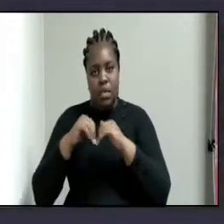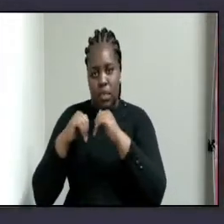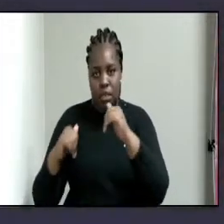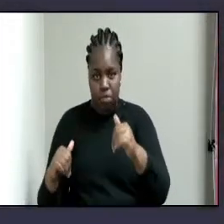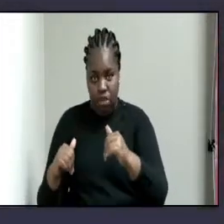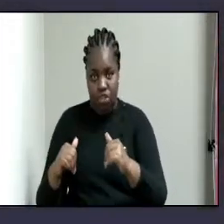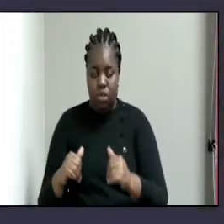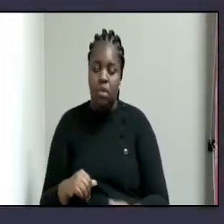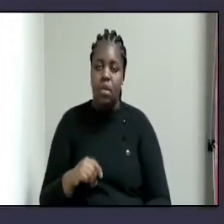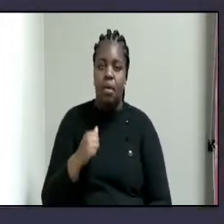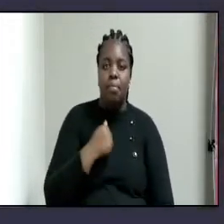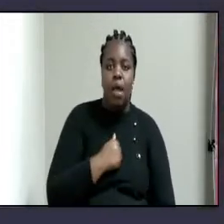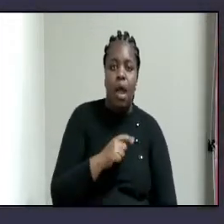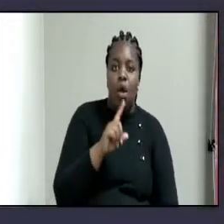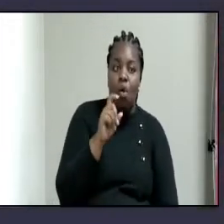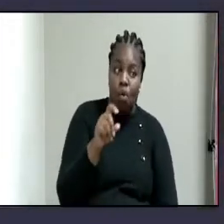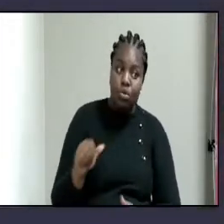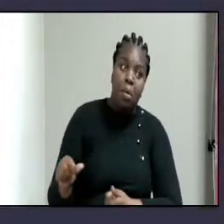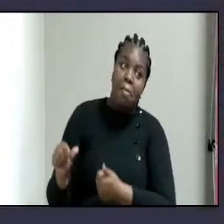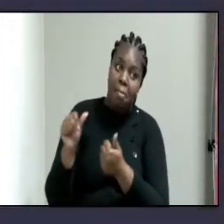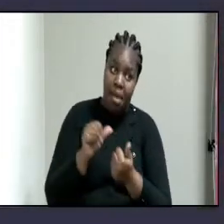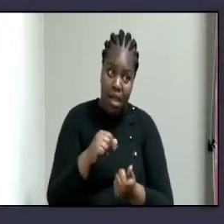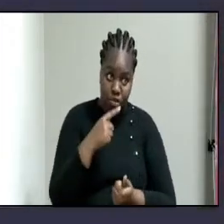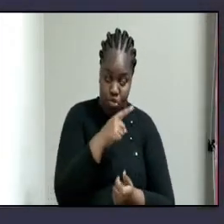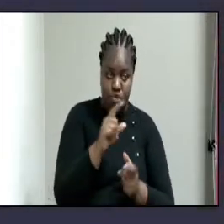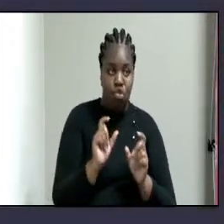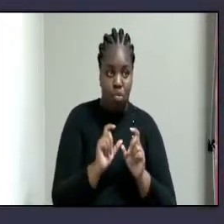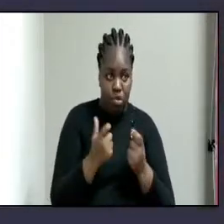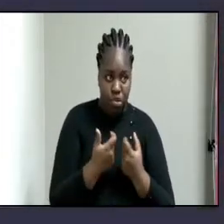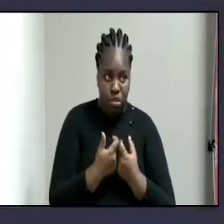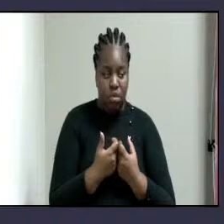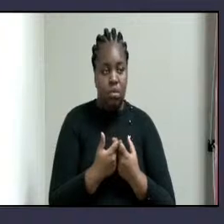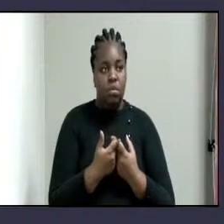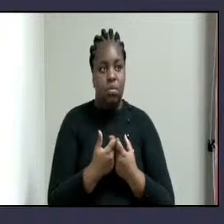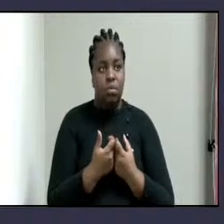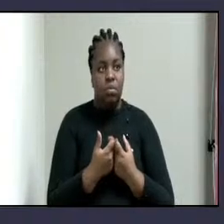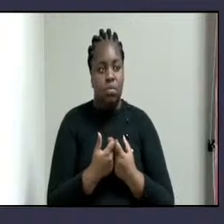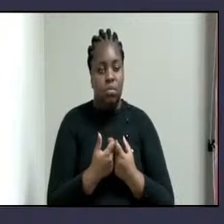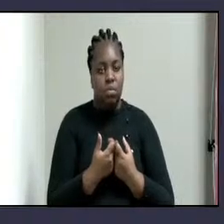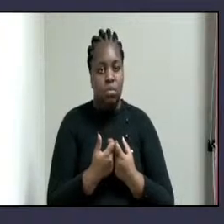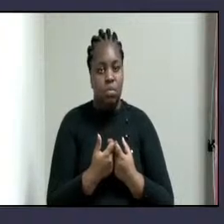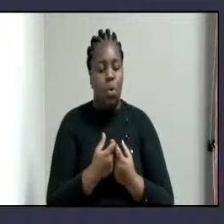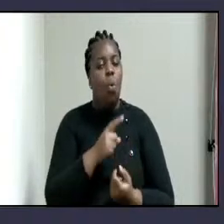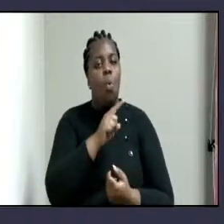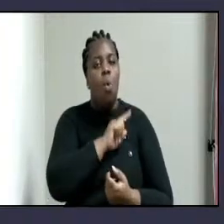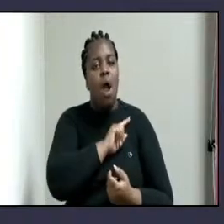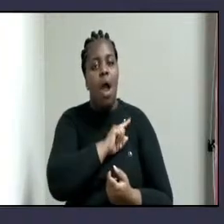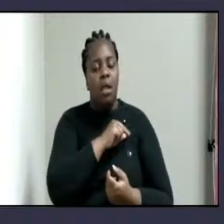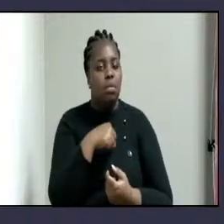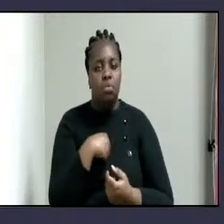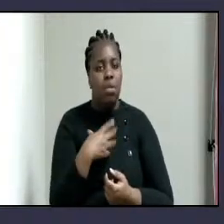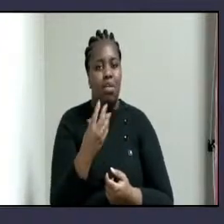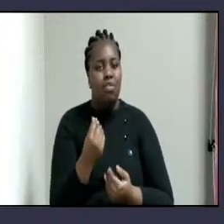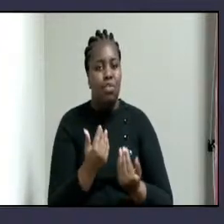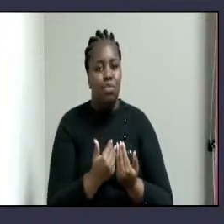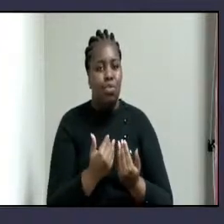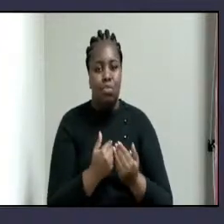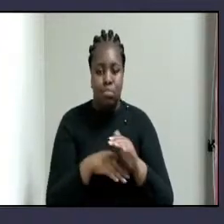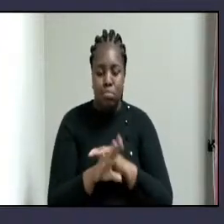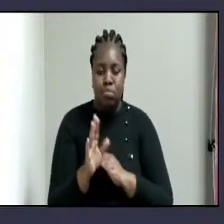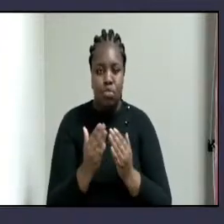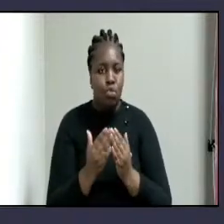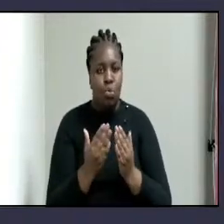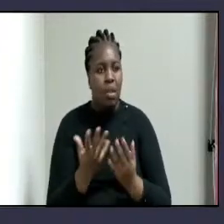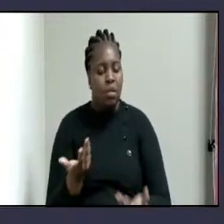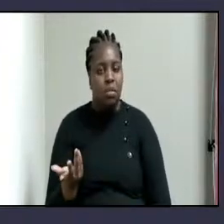my key question, Doc, that I'm going to throw back to you and perhaps maybe to Commissioner Mkhwetla for a comment is, why do we have school-going children not